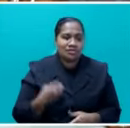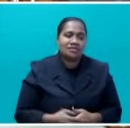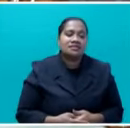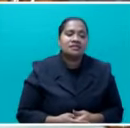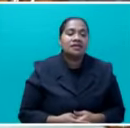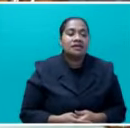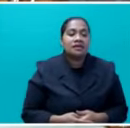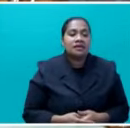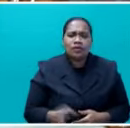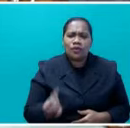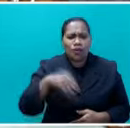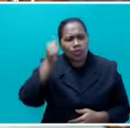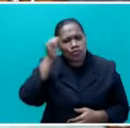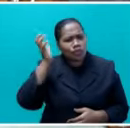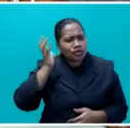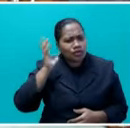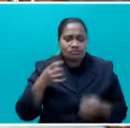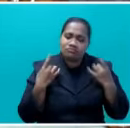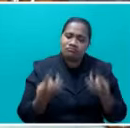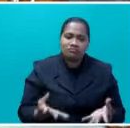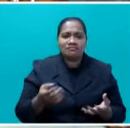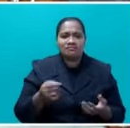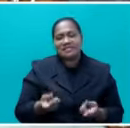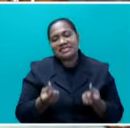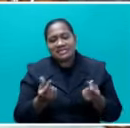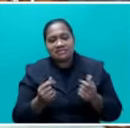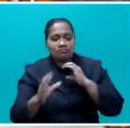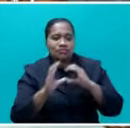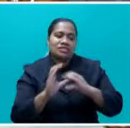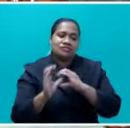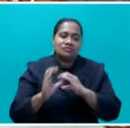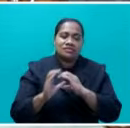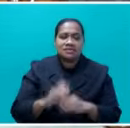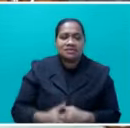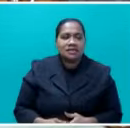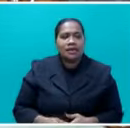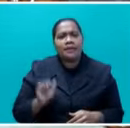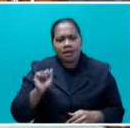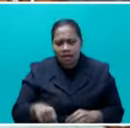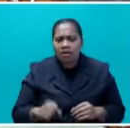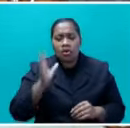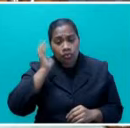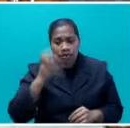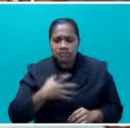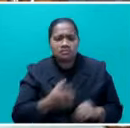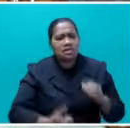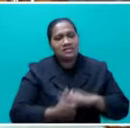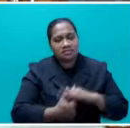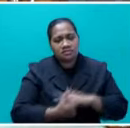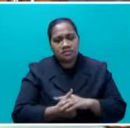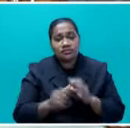all know, radio is the most readily and easily available form of communications. In fact, radio is the most accessible form of